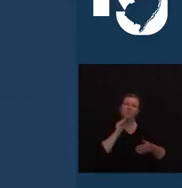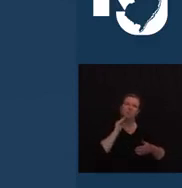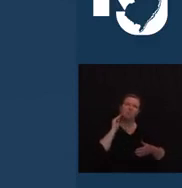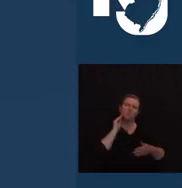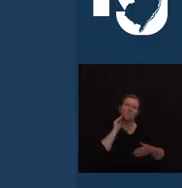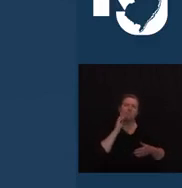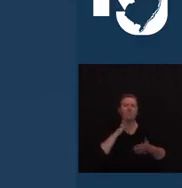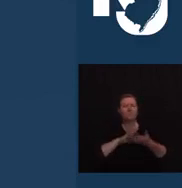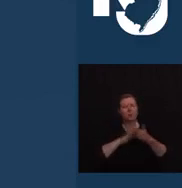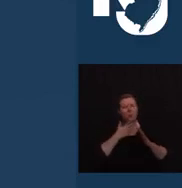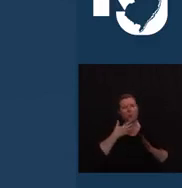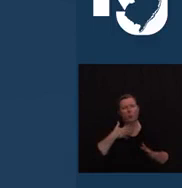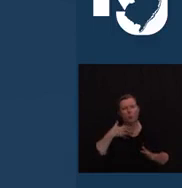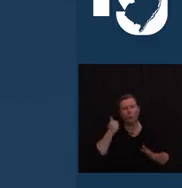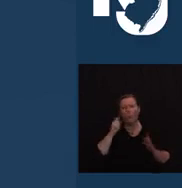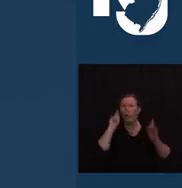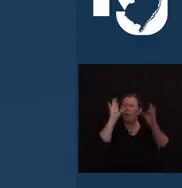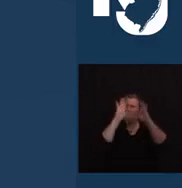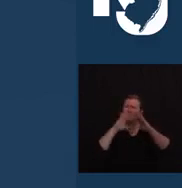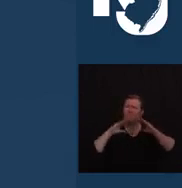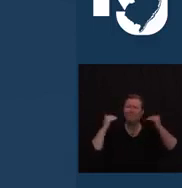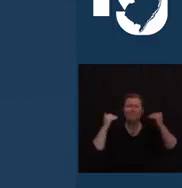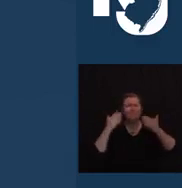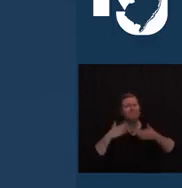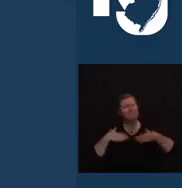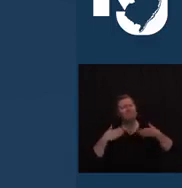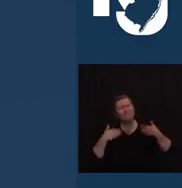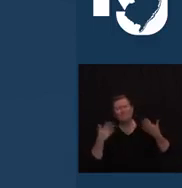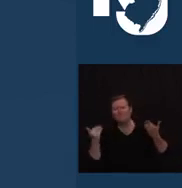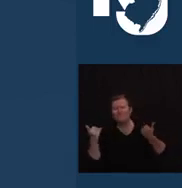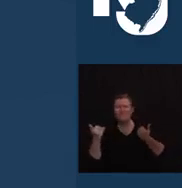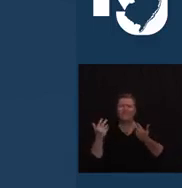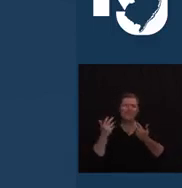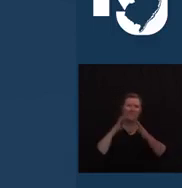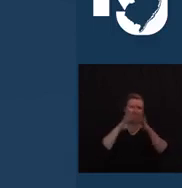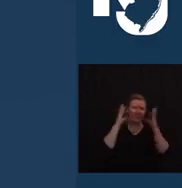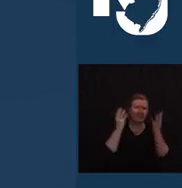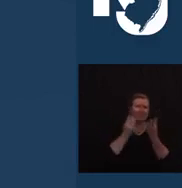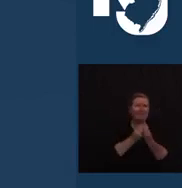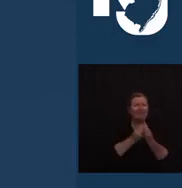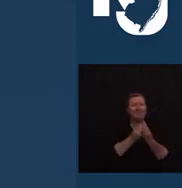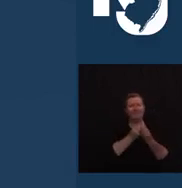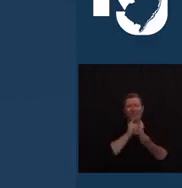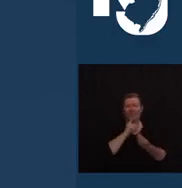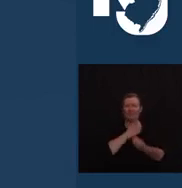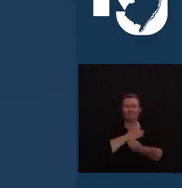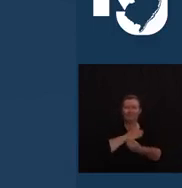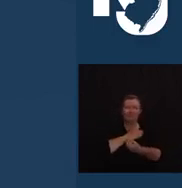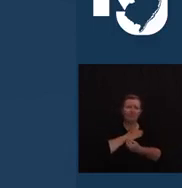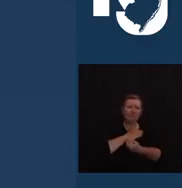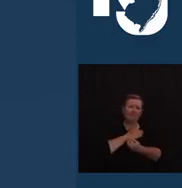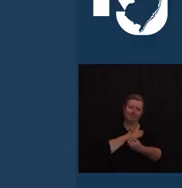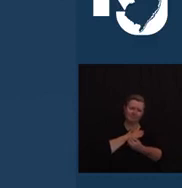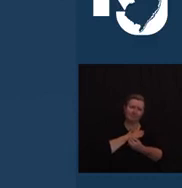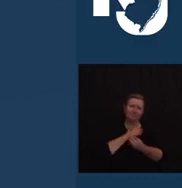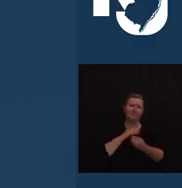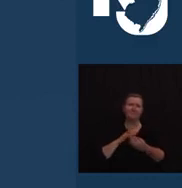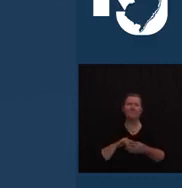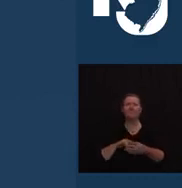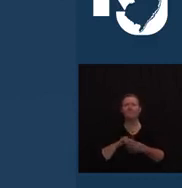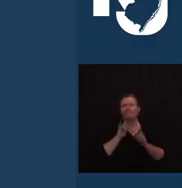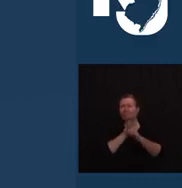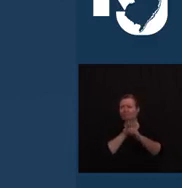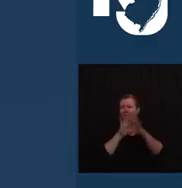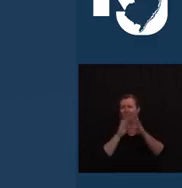vanished. They leave behind a tremendous family, starting with Sheila, who is Eloise's surviving daughter and Brenda's